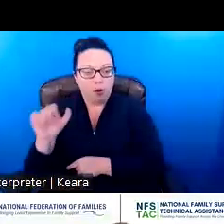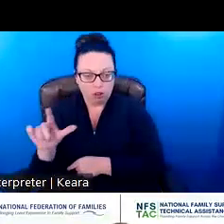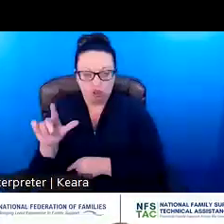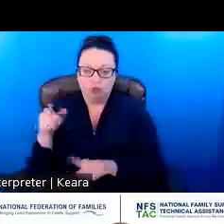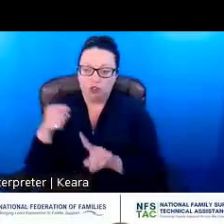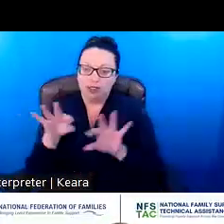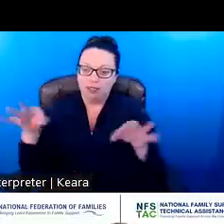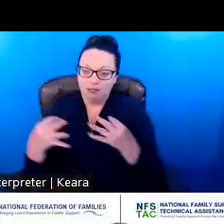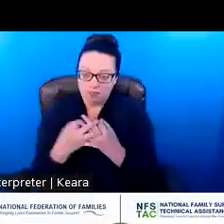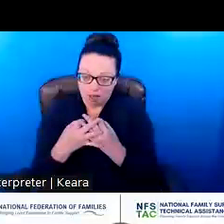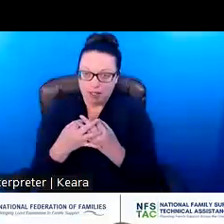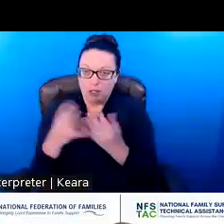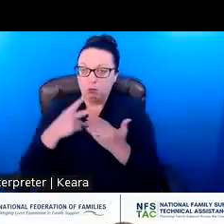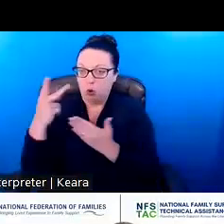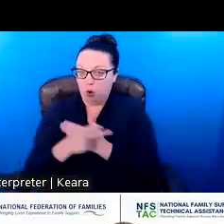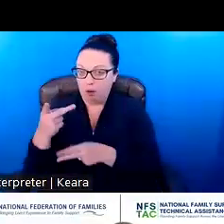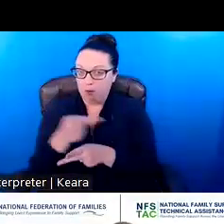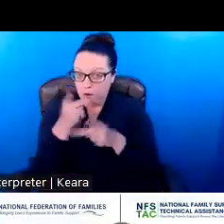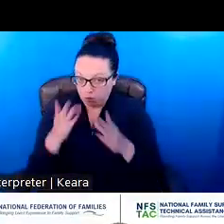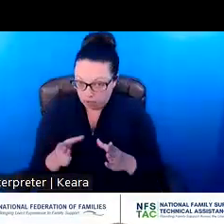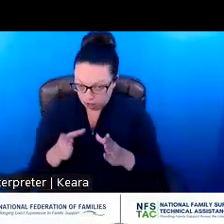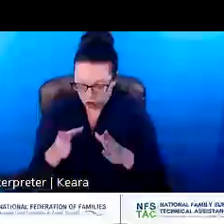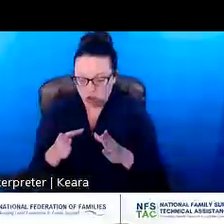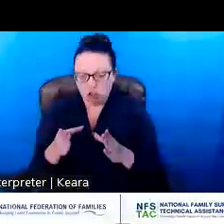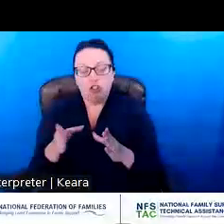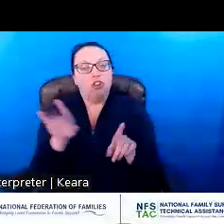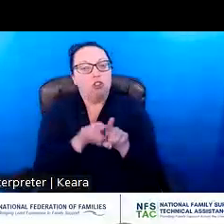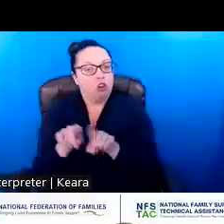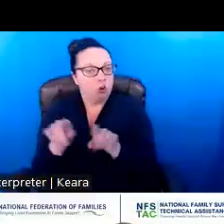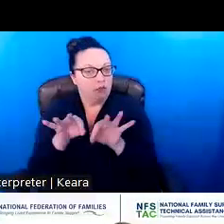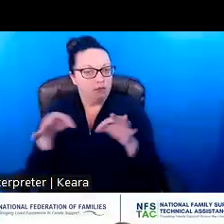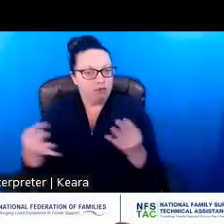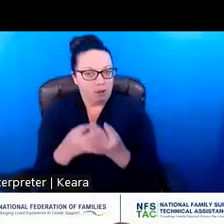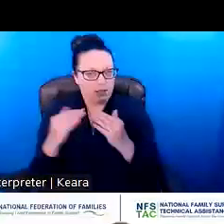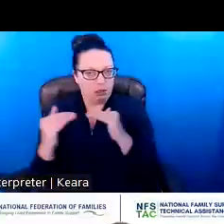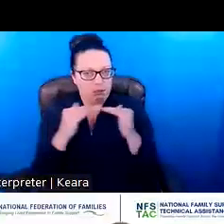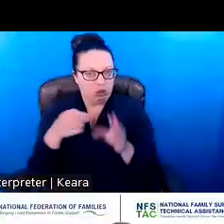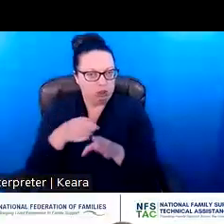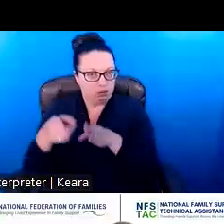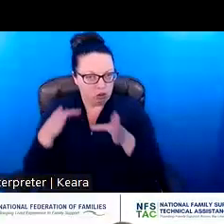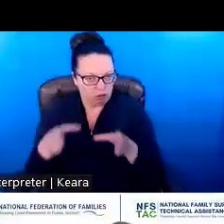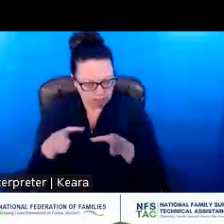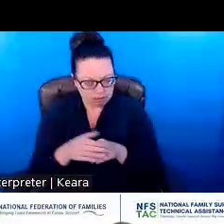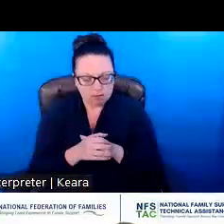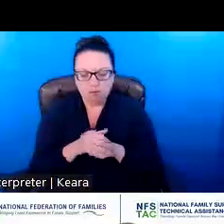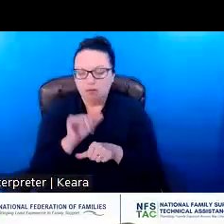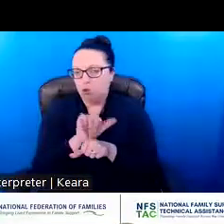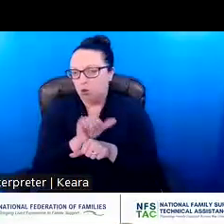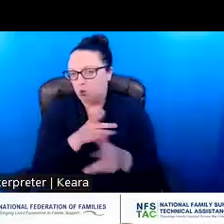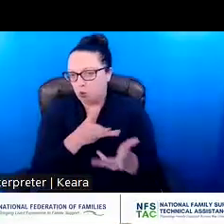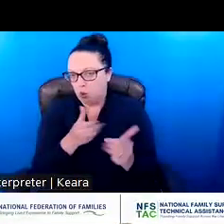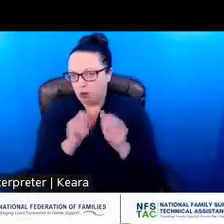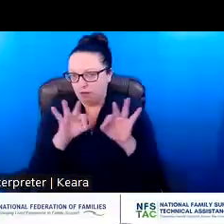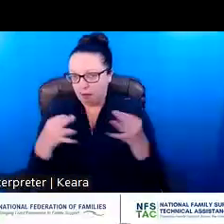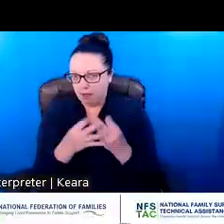supervisor of South Florida Wellness Network, she is a former family peer specialist who has worked with families of children